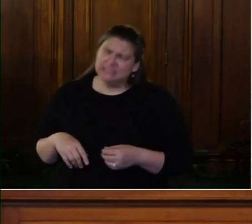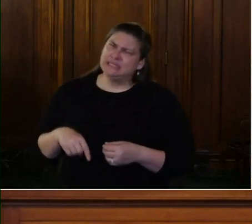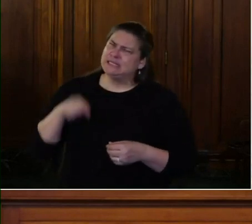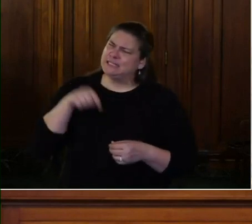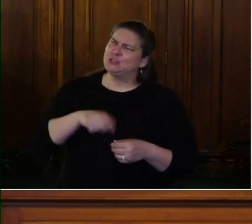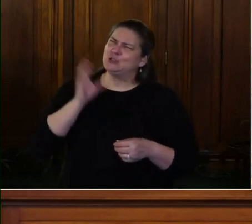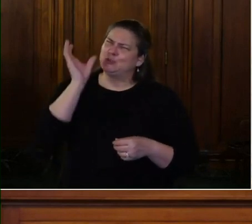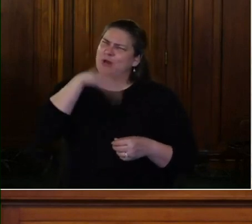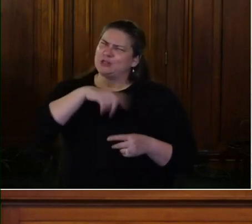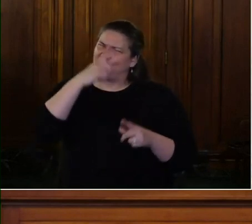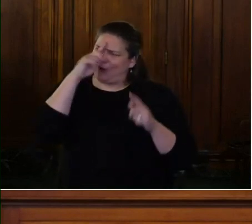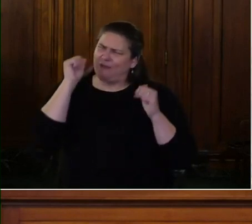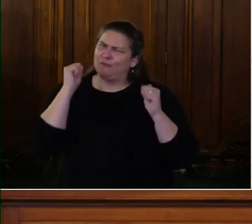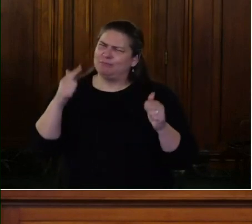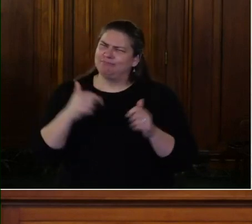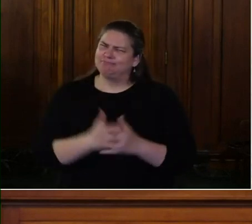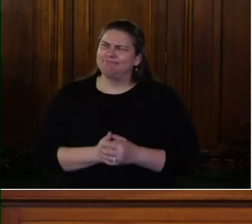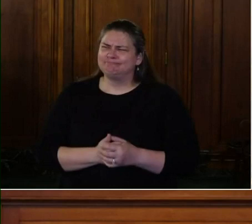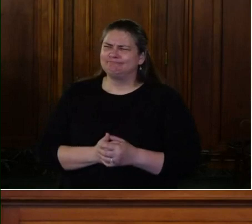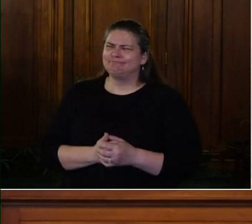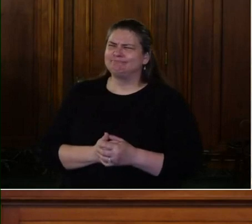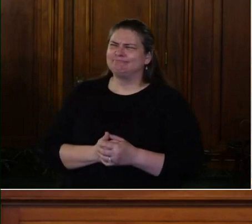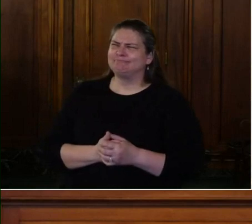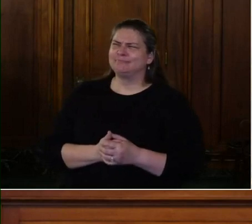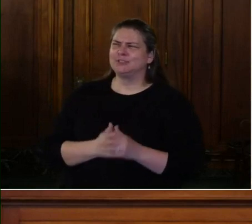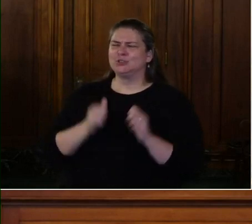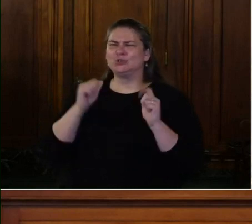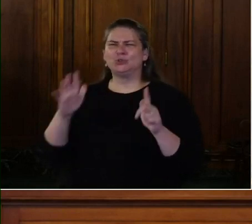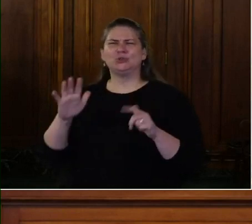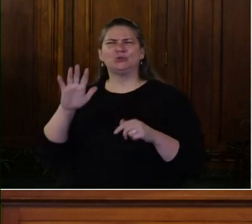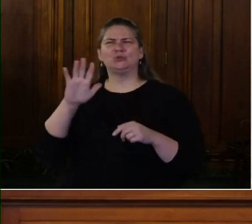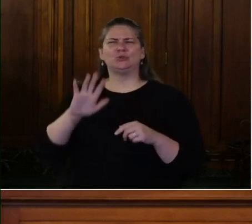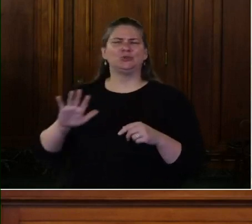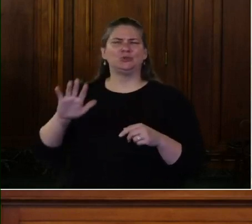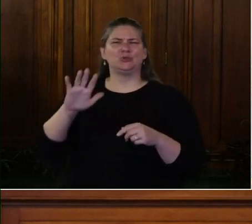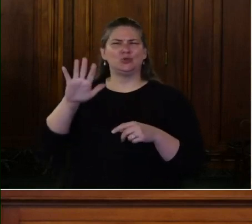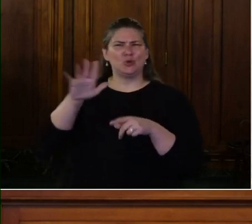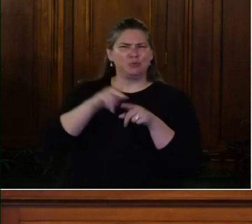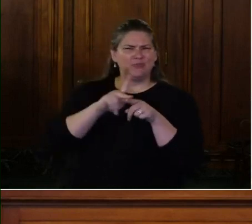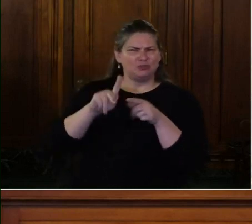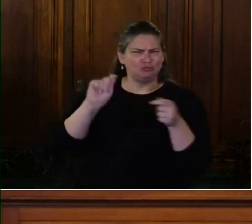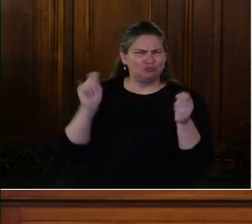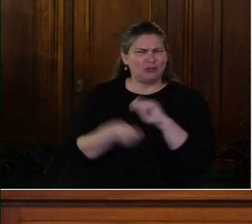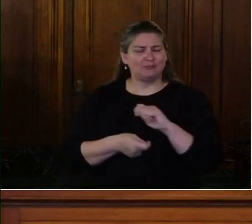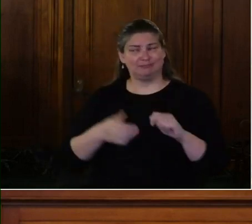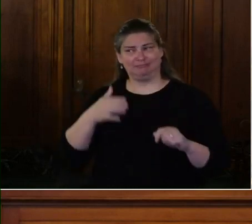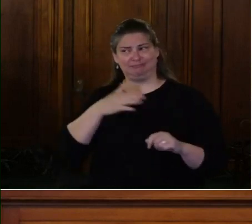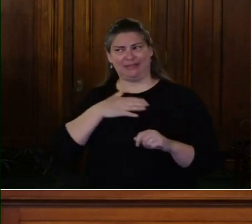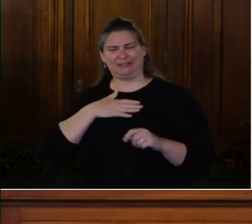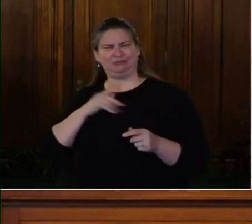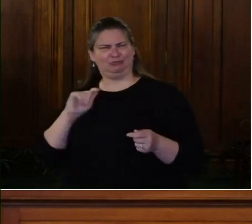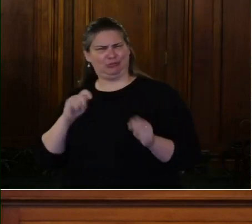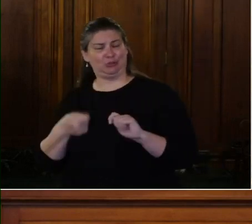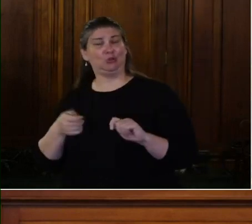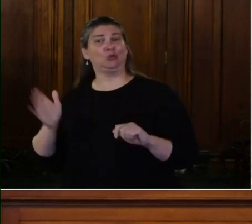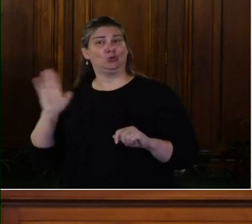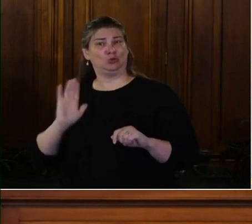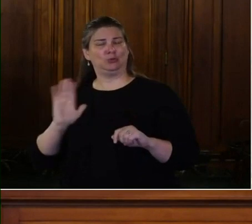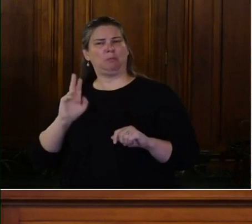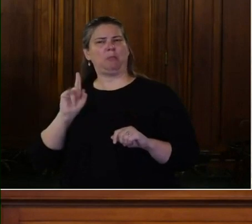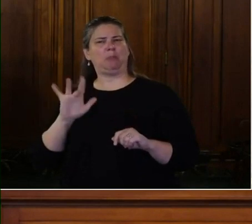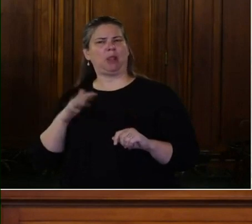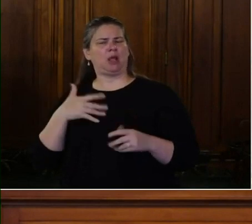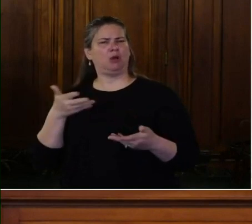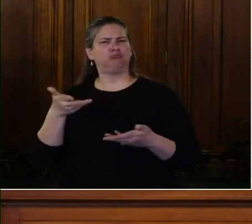for everybody, and everybody's profession has changed, and a whole lot of my profession is about being, or used to be about being in the